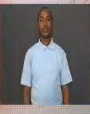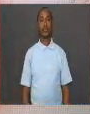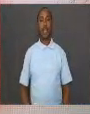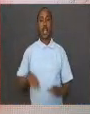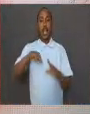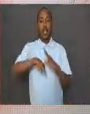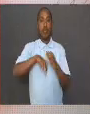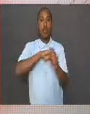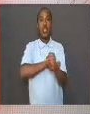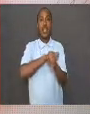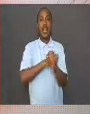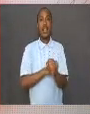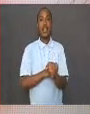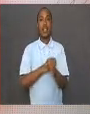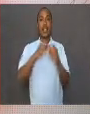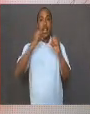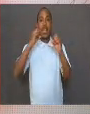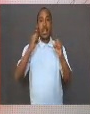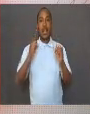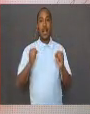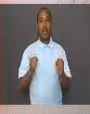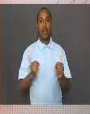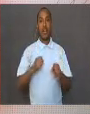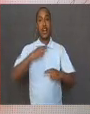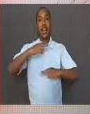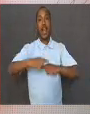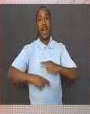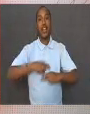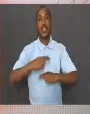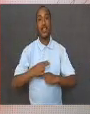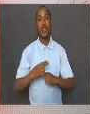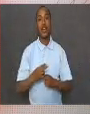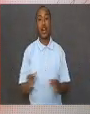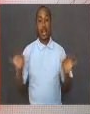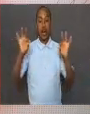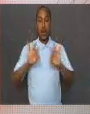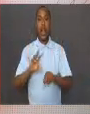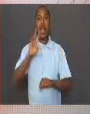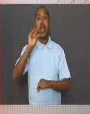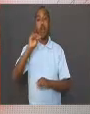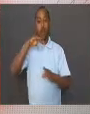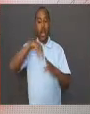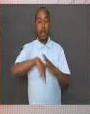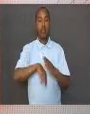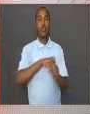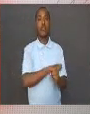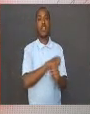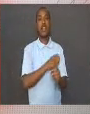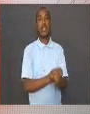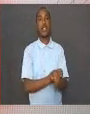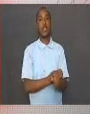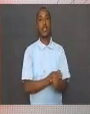A spontaneous chemical reaction requires no input